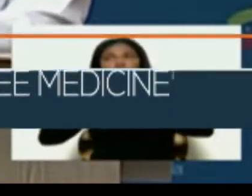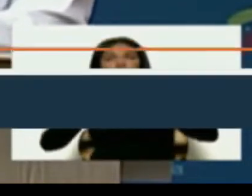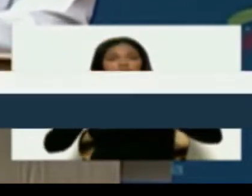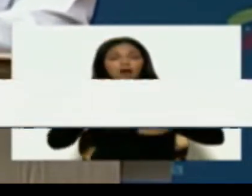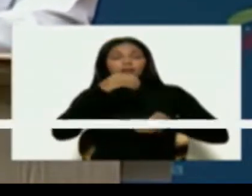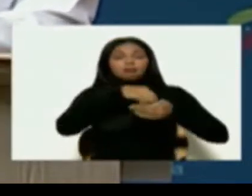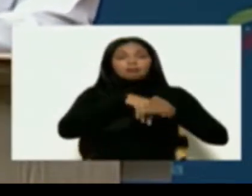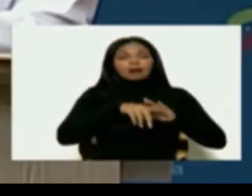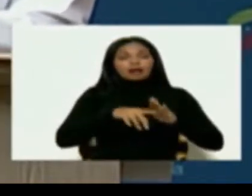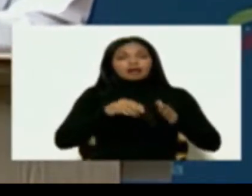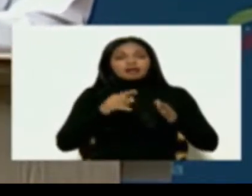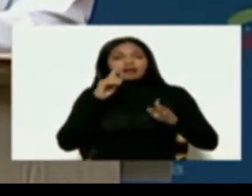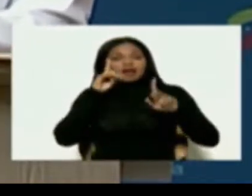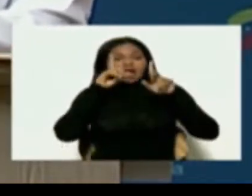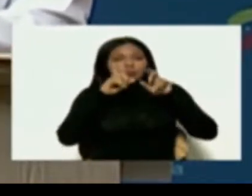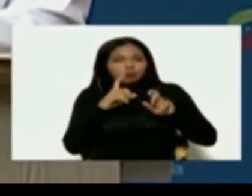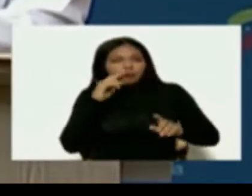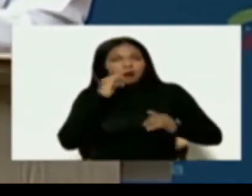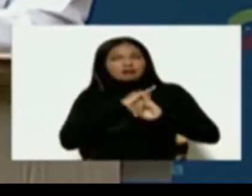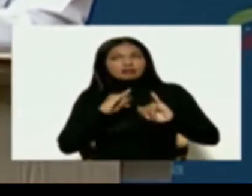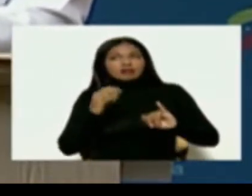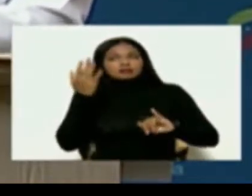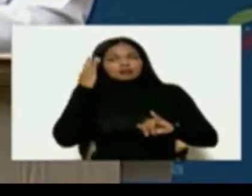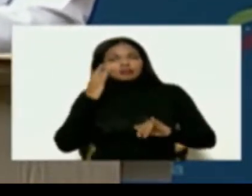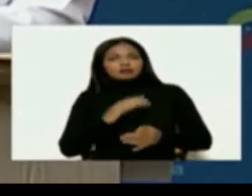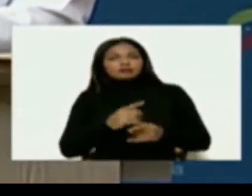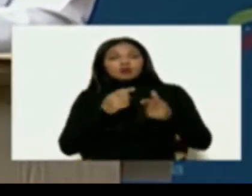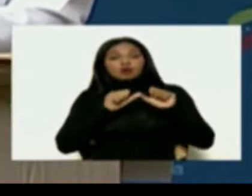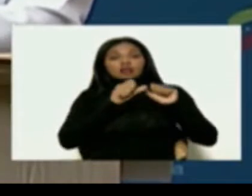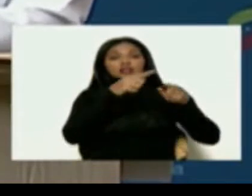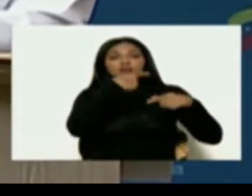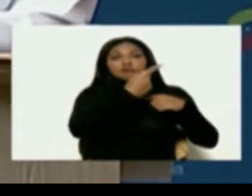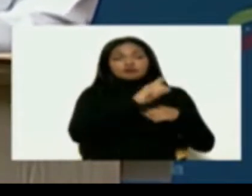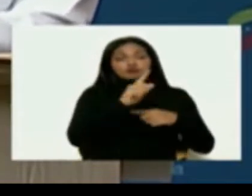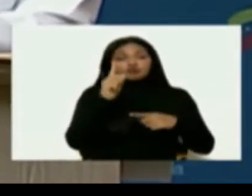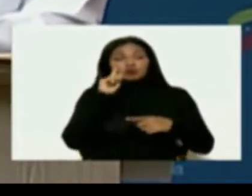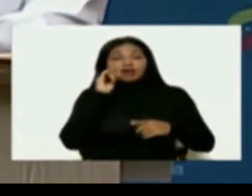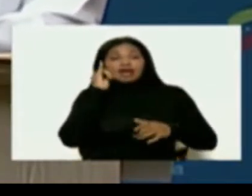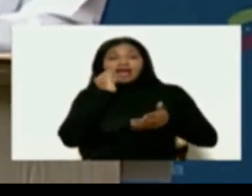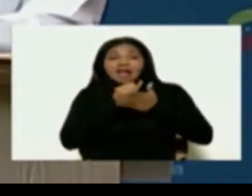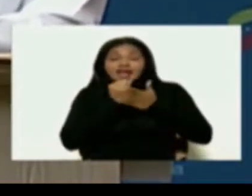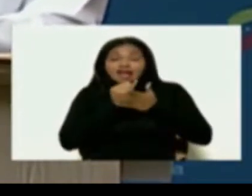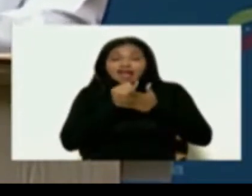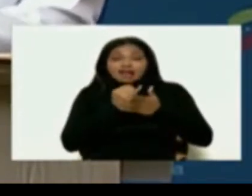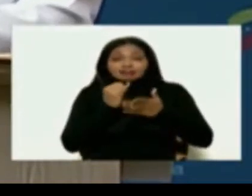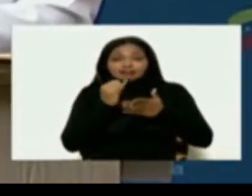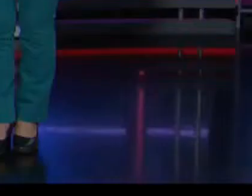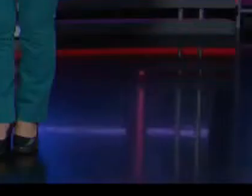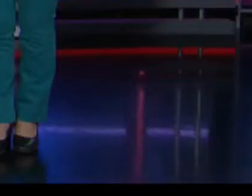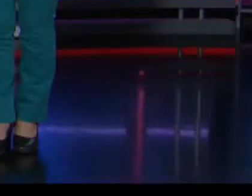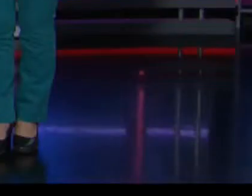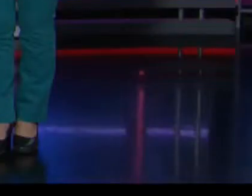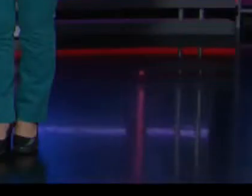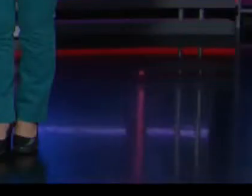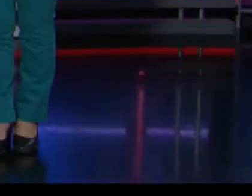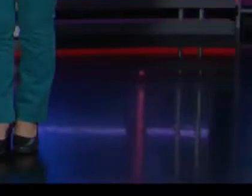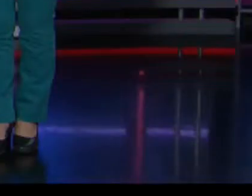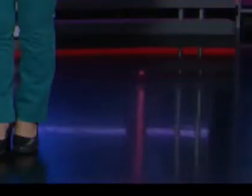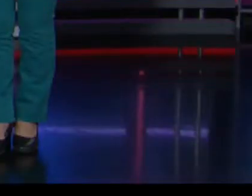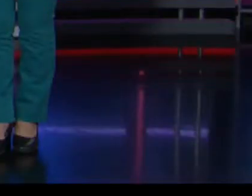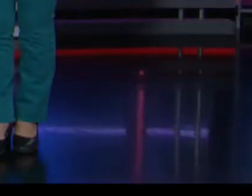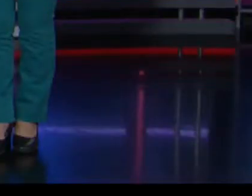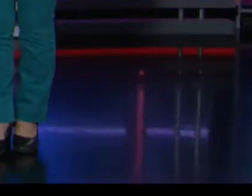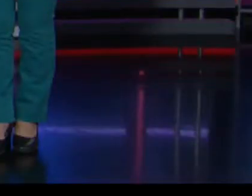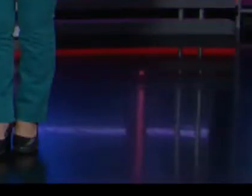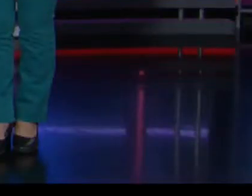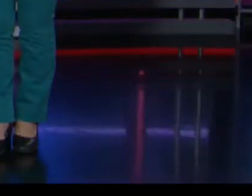we provide free medicine, and as I've said earlier, almost half all confirmed cases have already recovered.